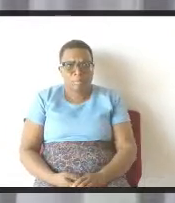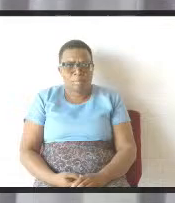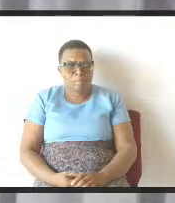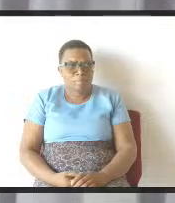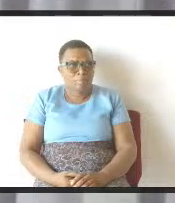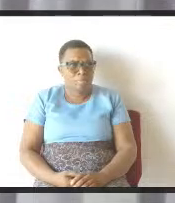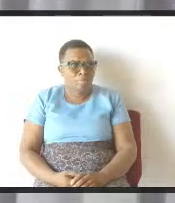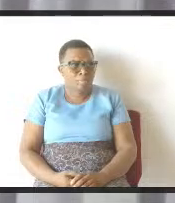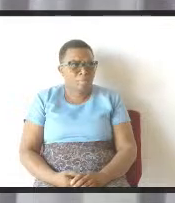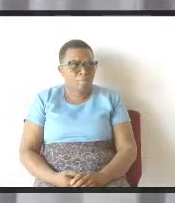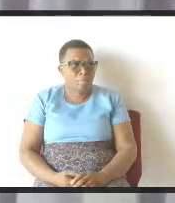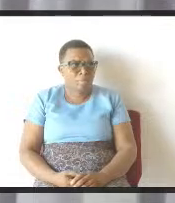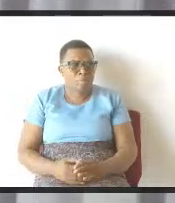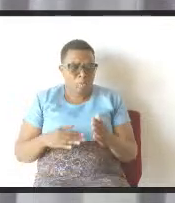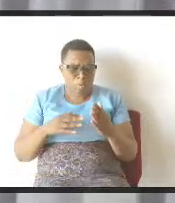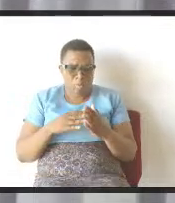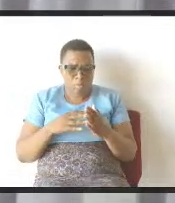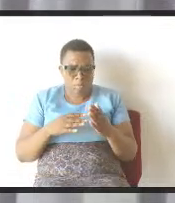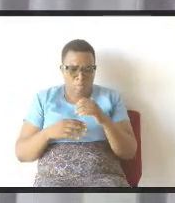A close analysis